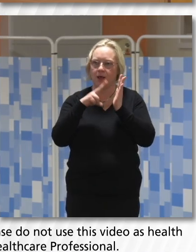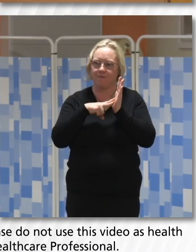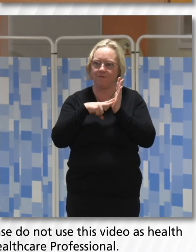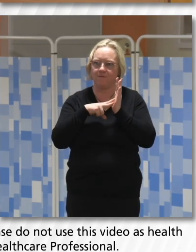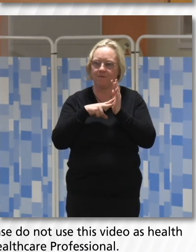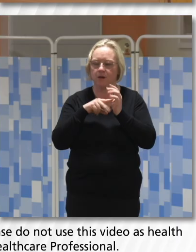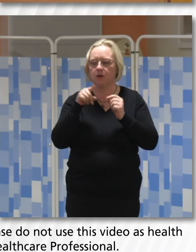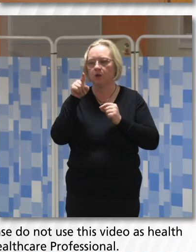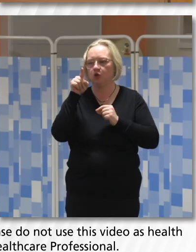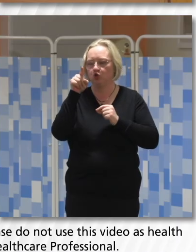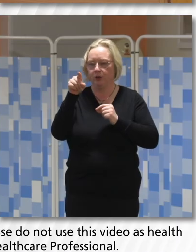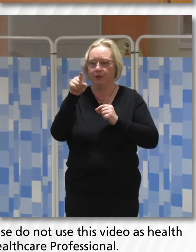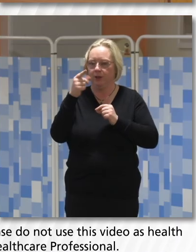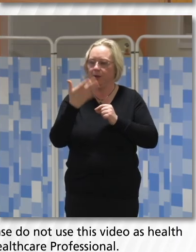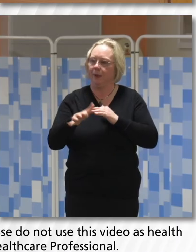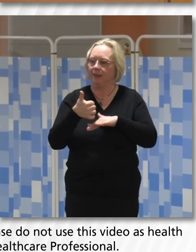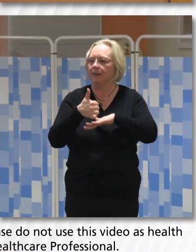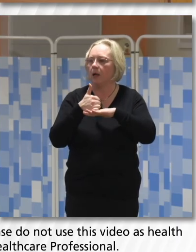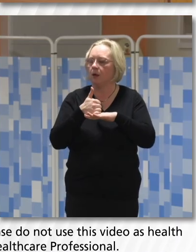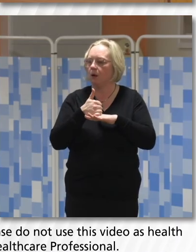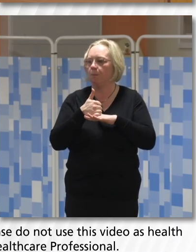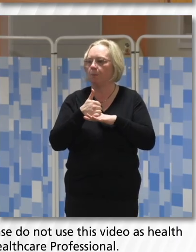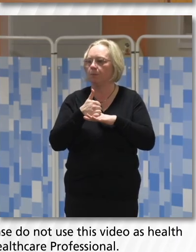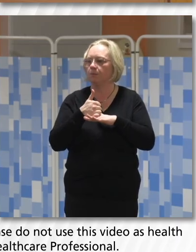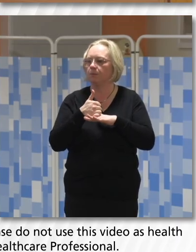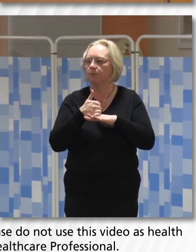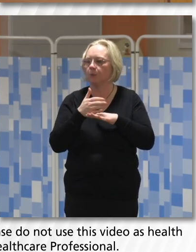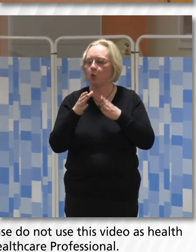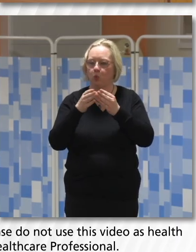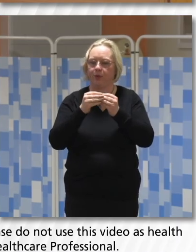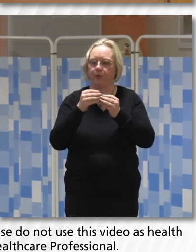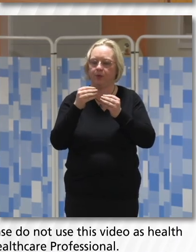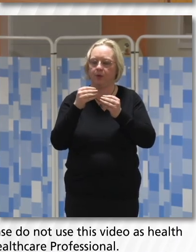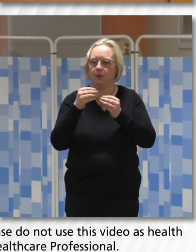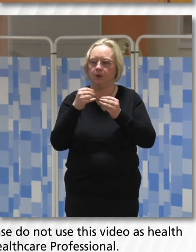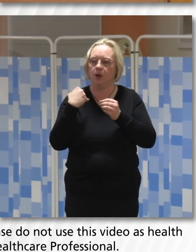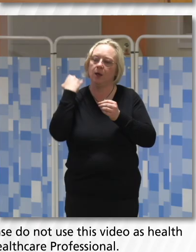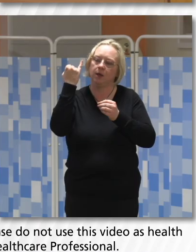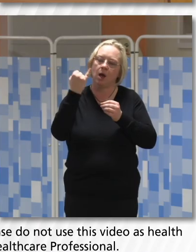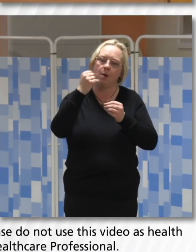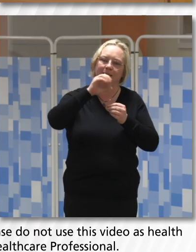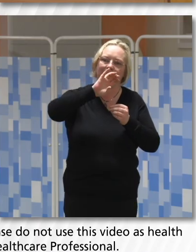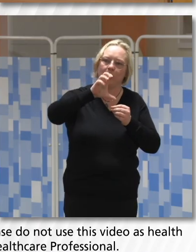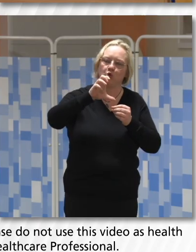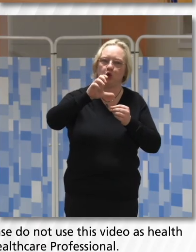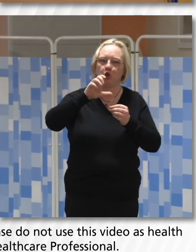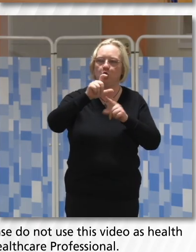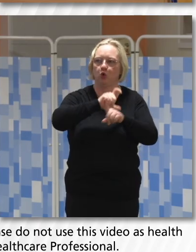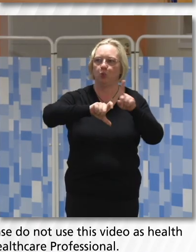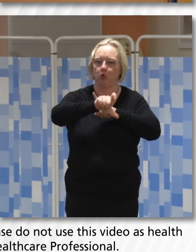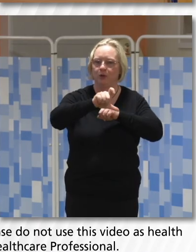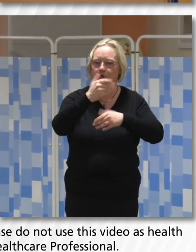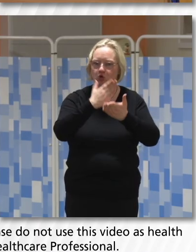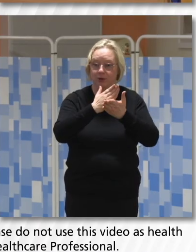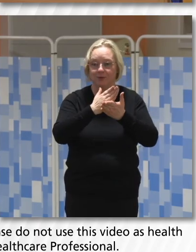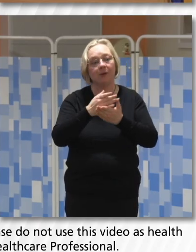there, she was able to set up in a conjunction with Derby County Community Trust, a Derby walking